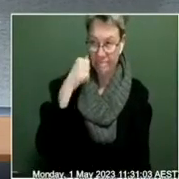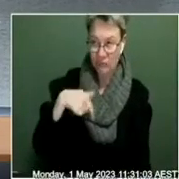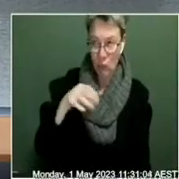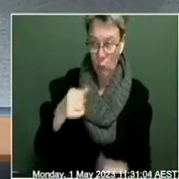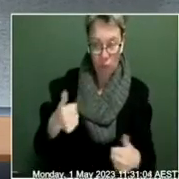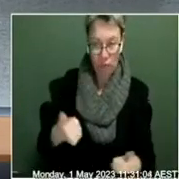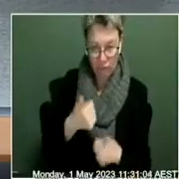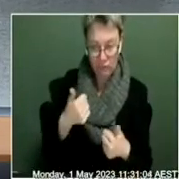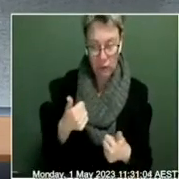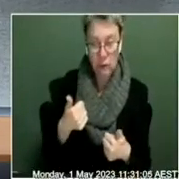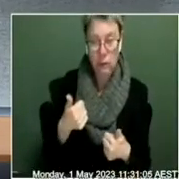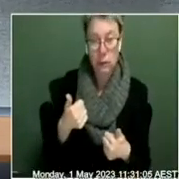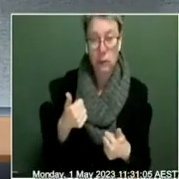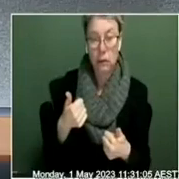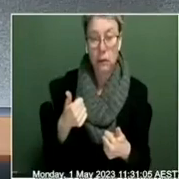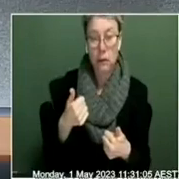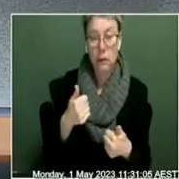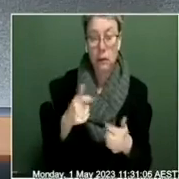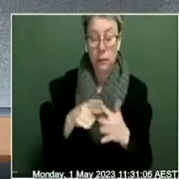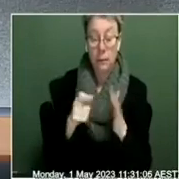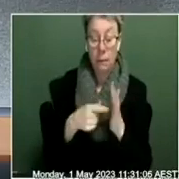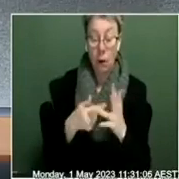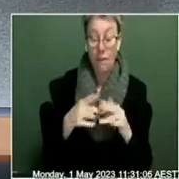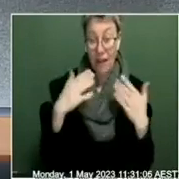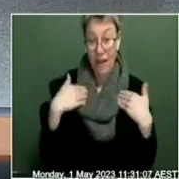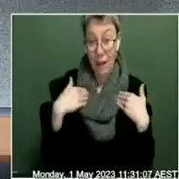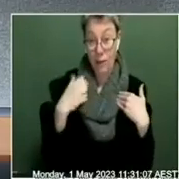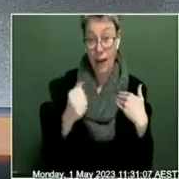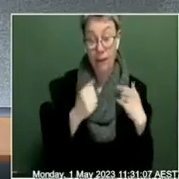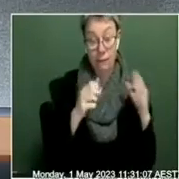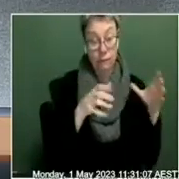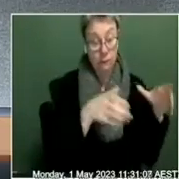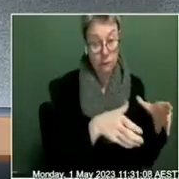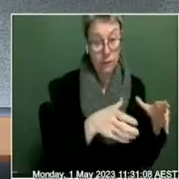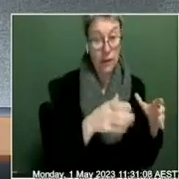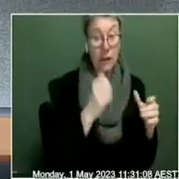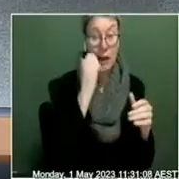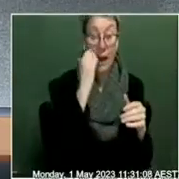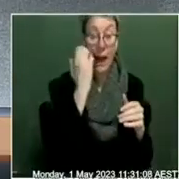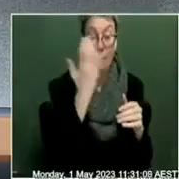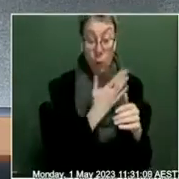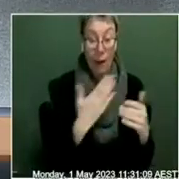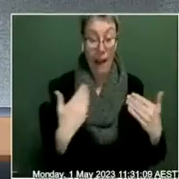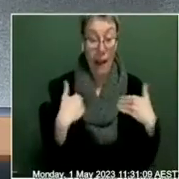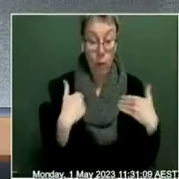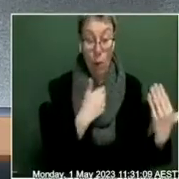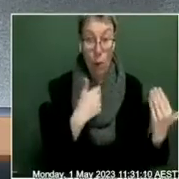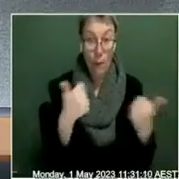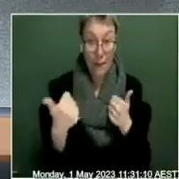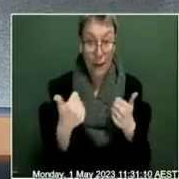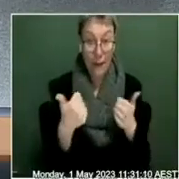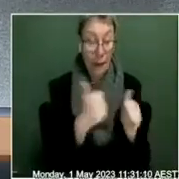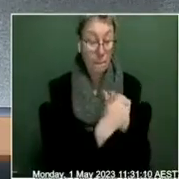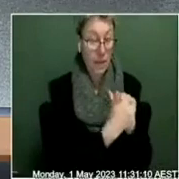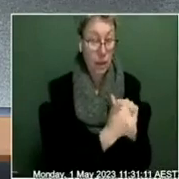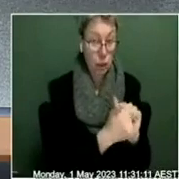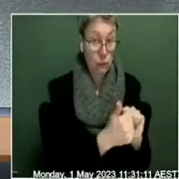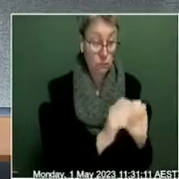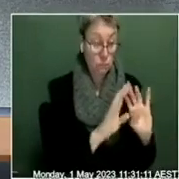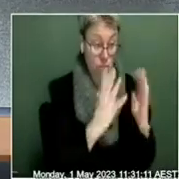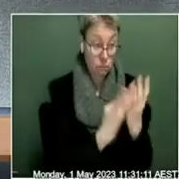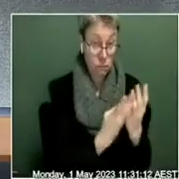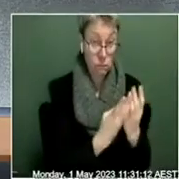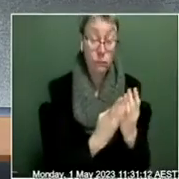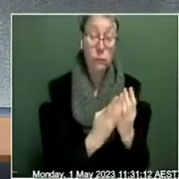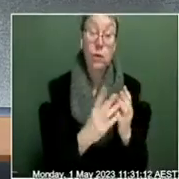that's co-chaired by the Chair of the Victorian Aboriginal Health Service and also by the Minister for Health. And we've had lots of that feedback from forum members